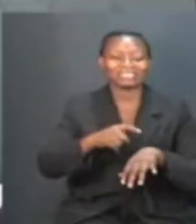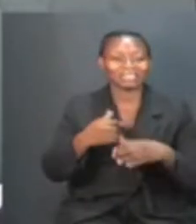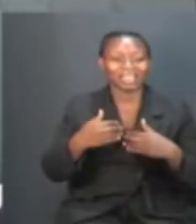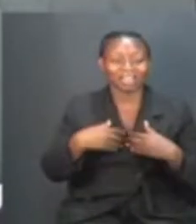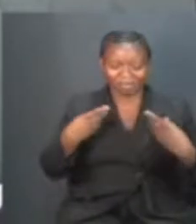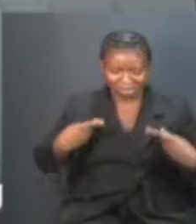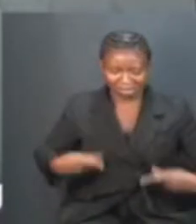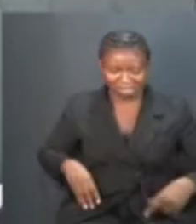wearing smoke.